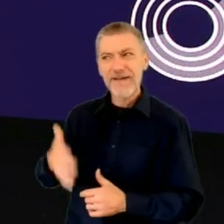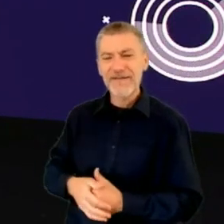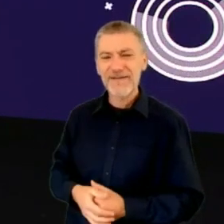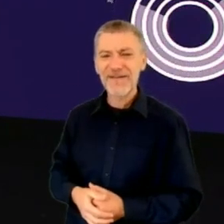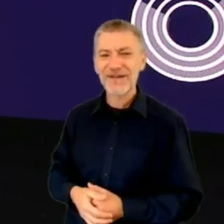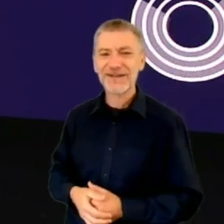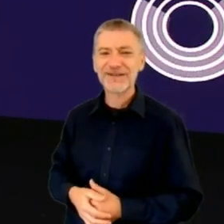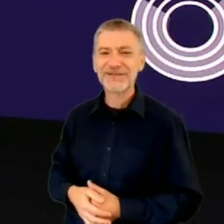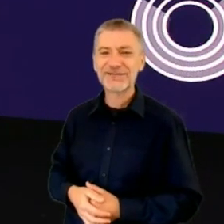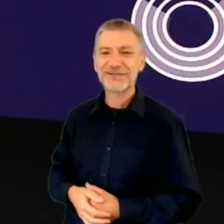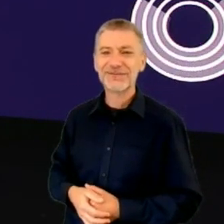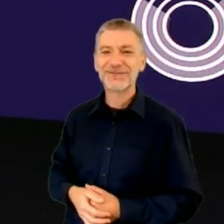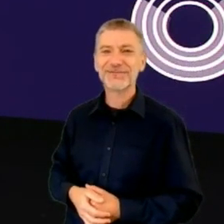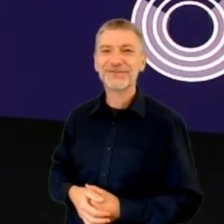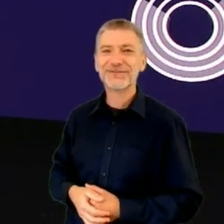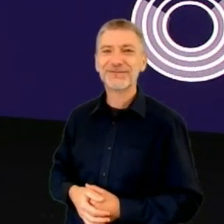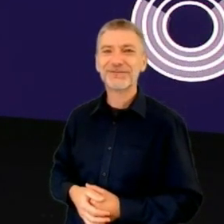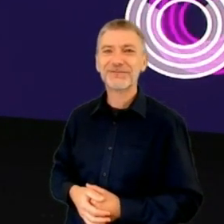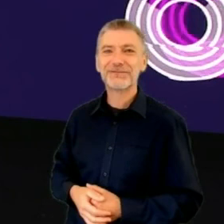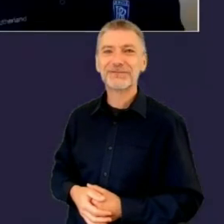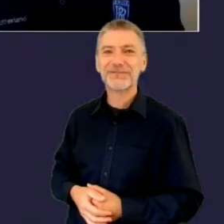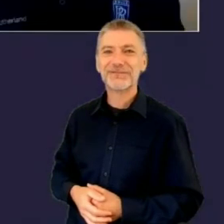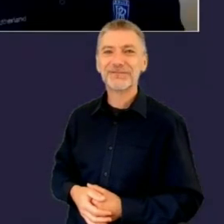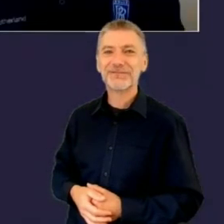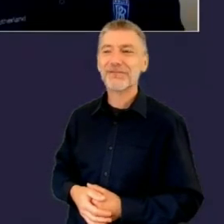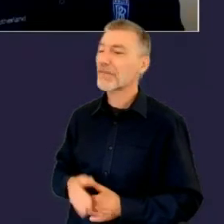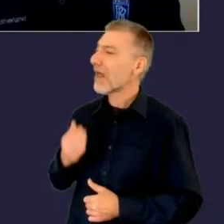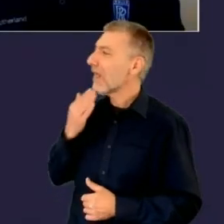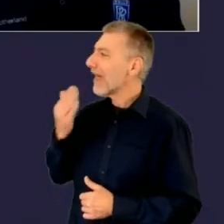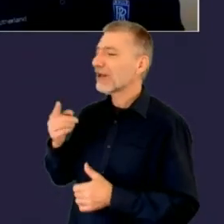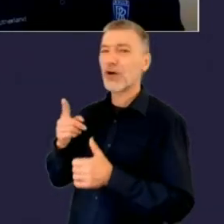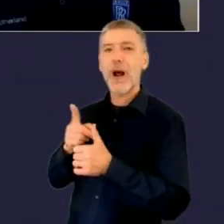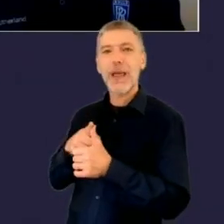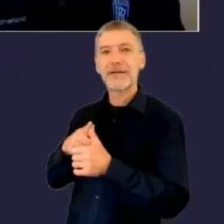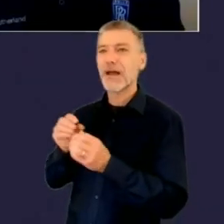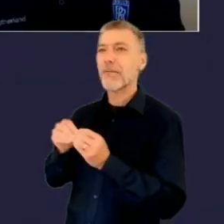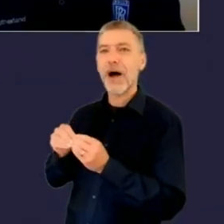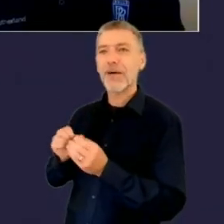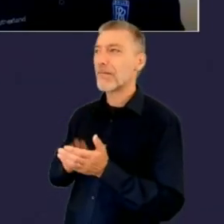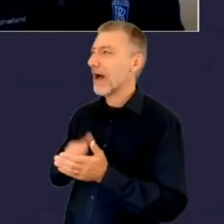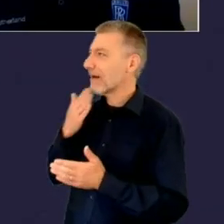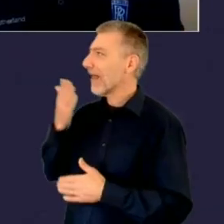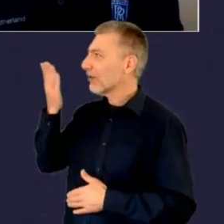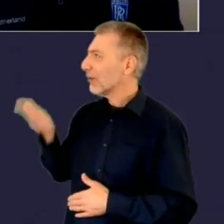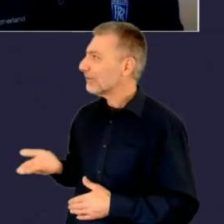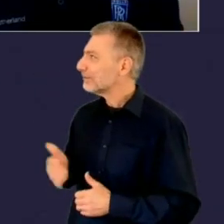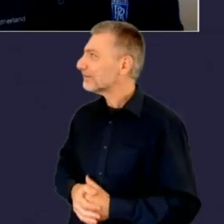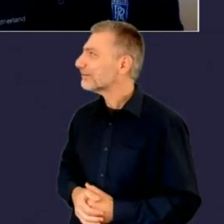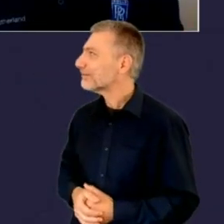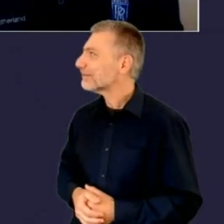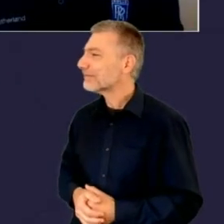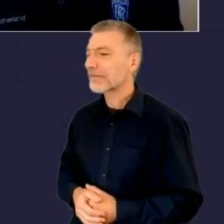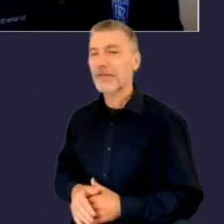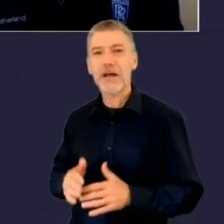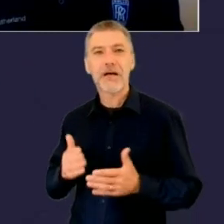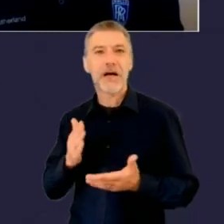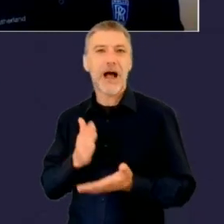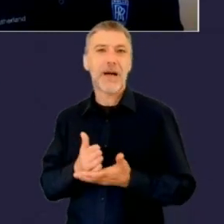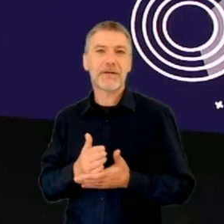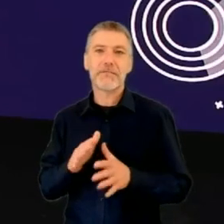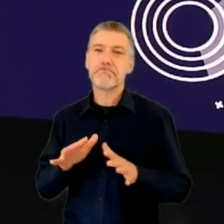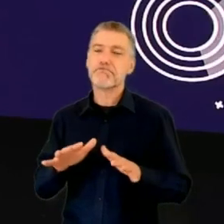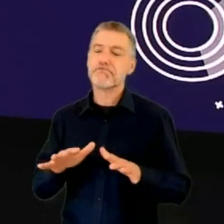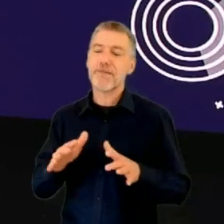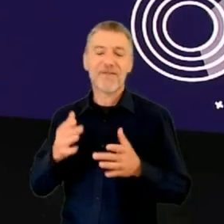stuff. But guys, Alicia, Byron and Matt, thank you so much for this. It was absolutely fascinating.